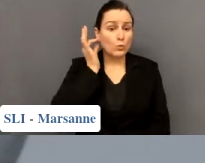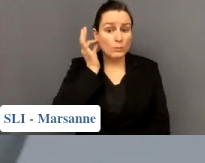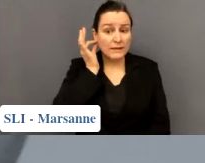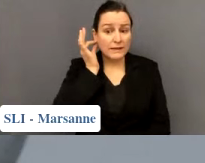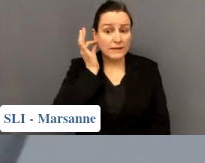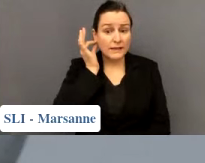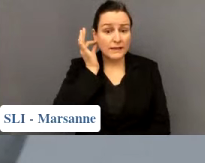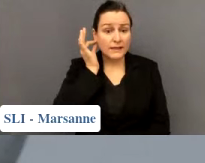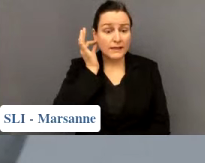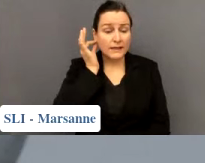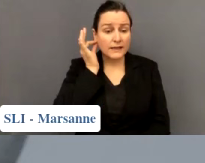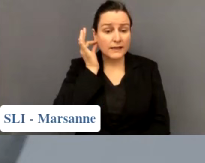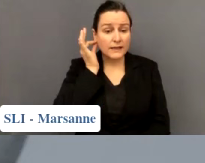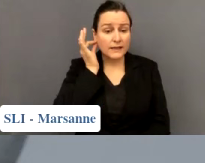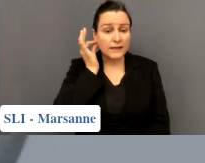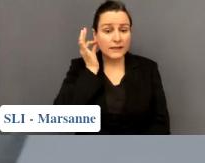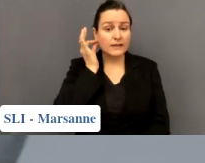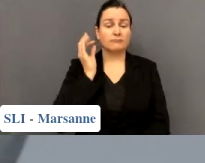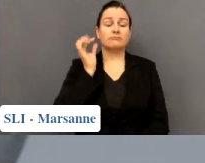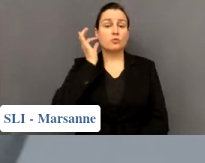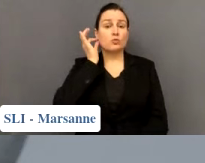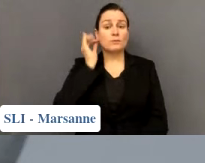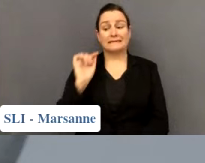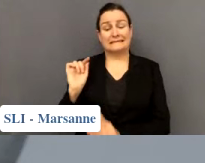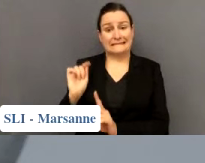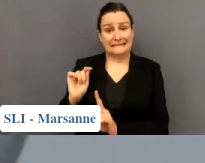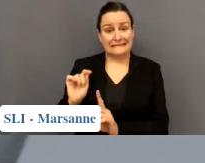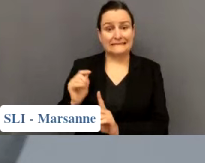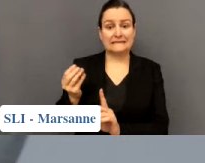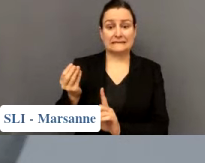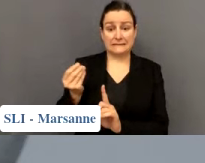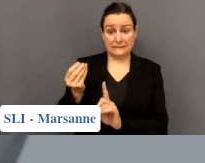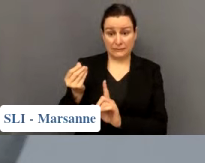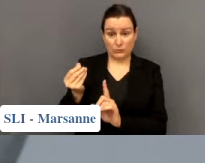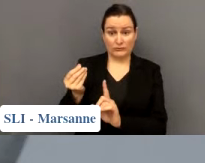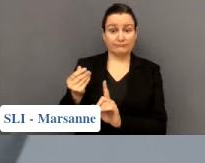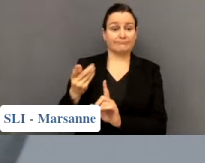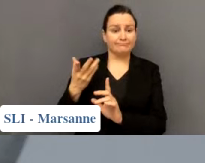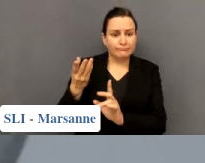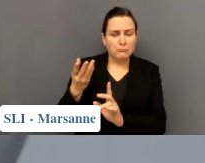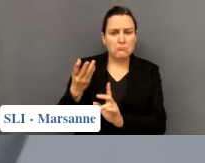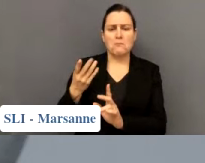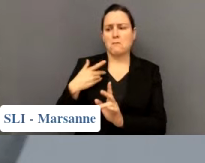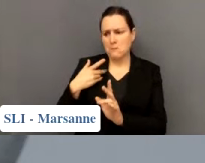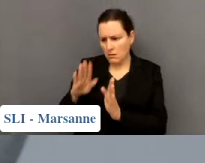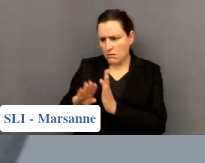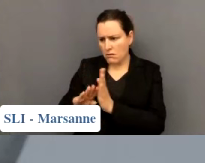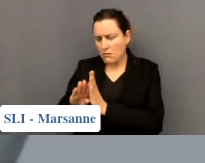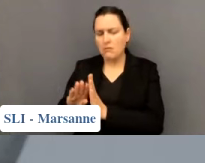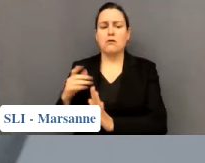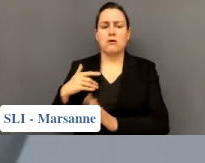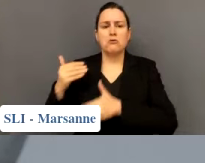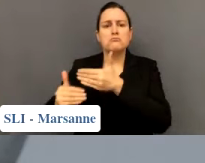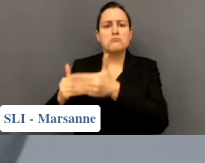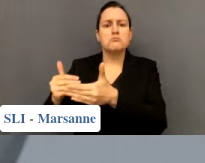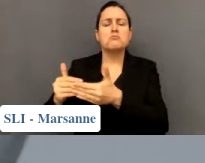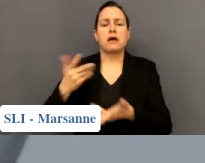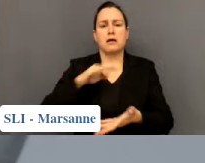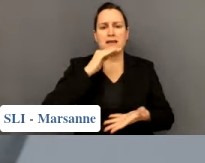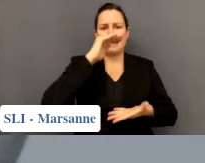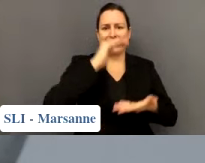in all circumstances. Instead, we need to think smartly and empathetically about what evidence tells us of the complexity of